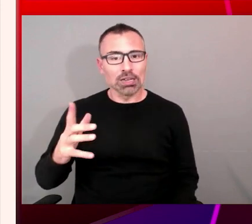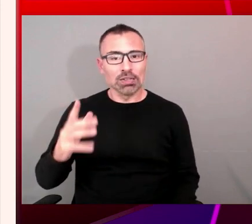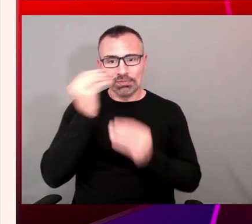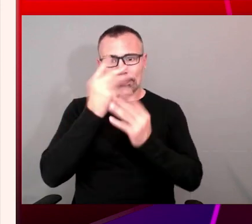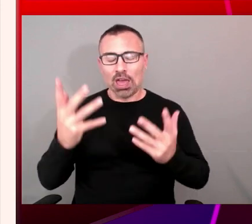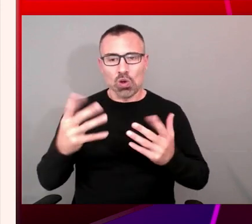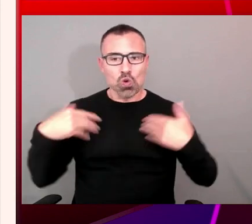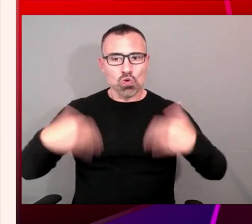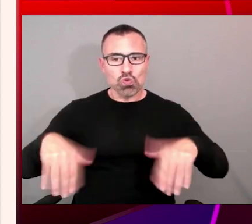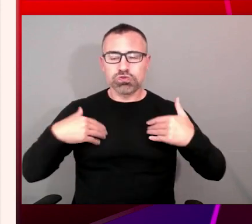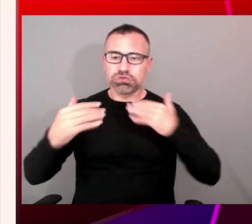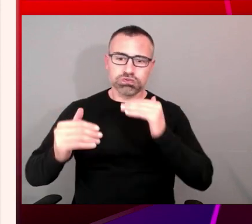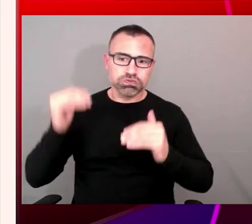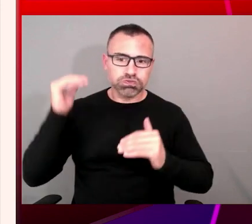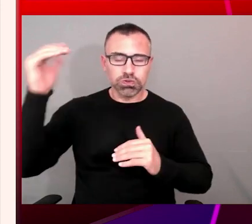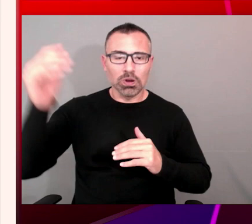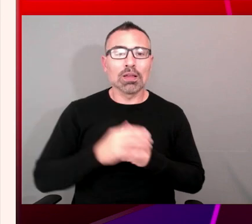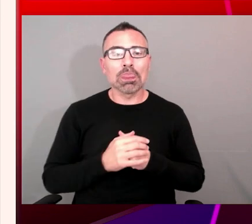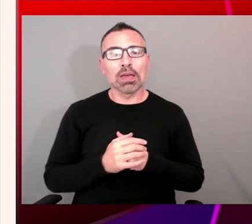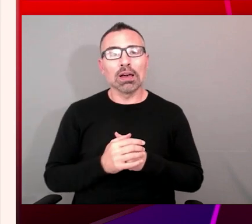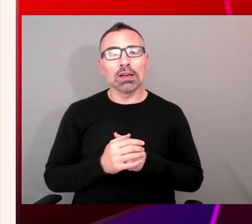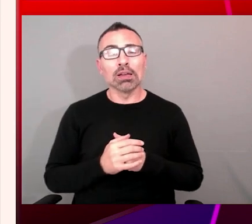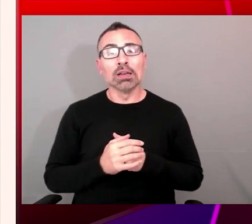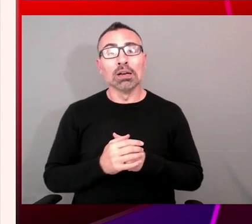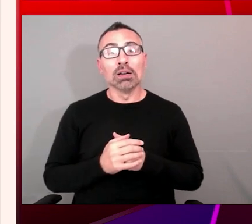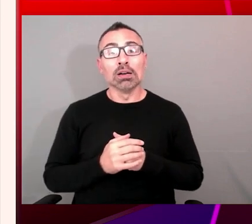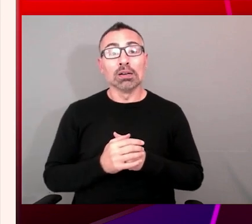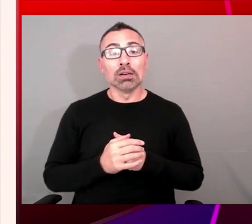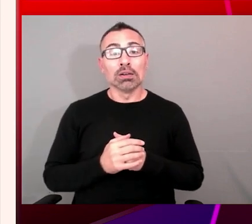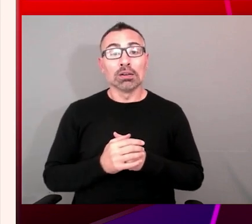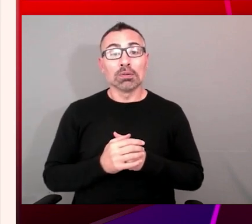unimaginable in a lot of ways. But what we've done